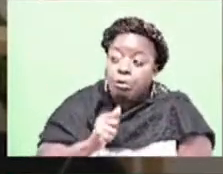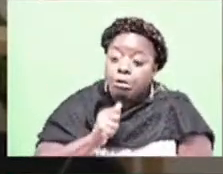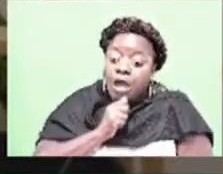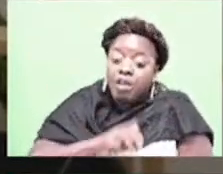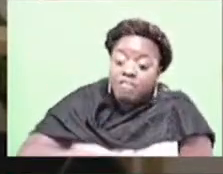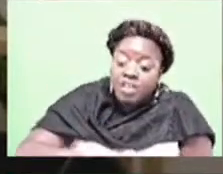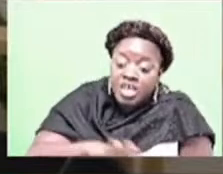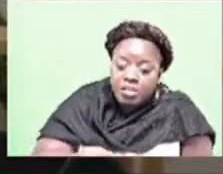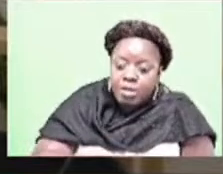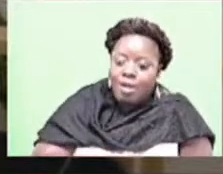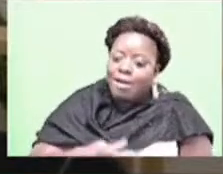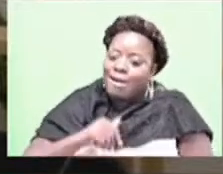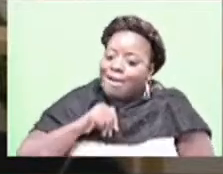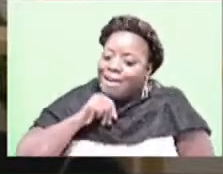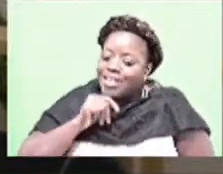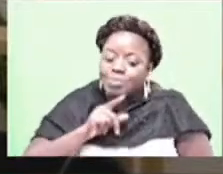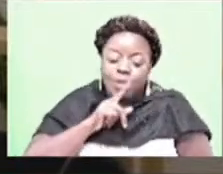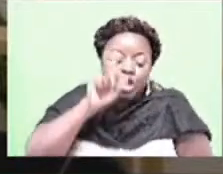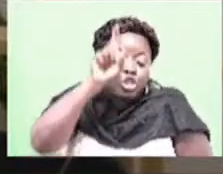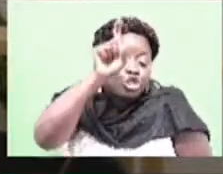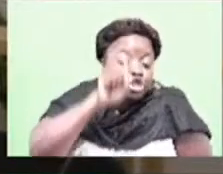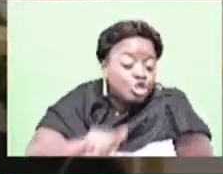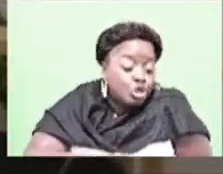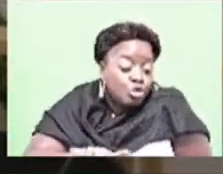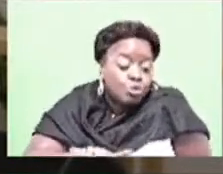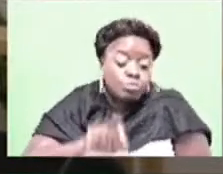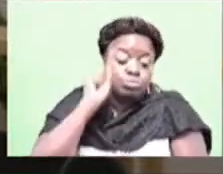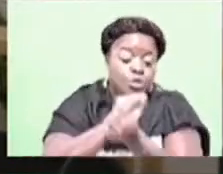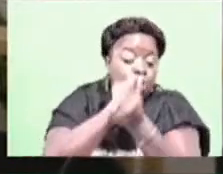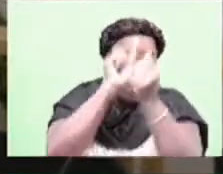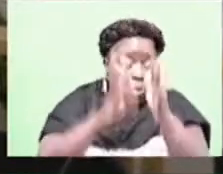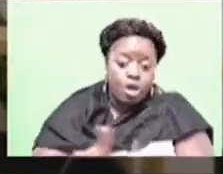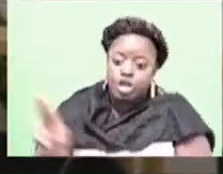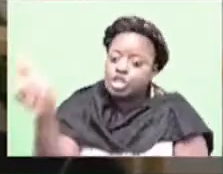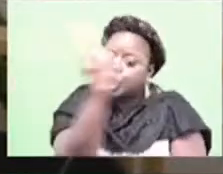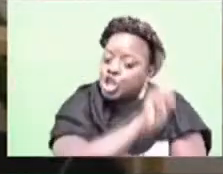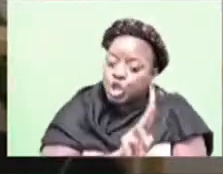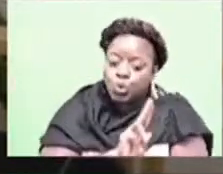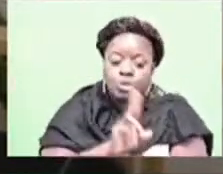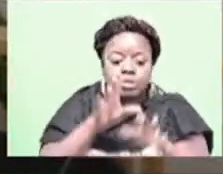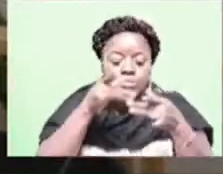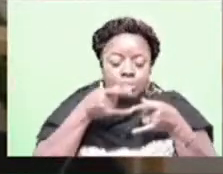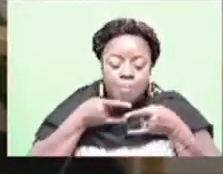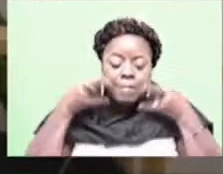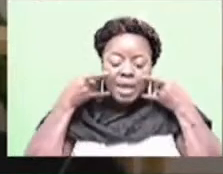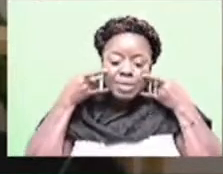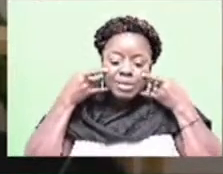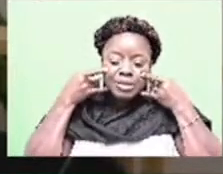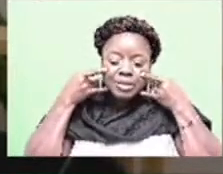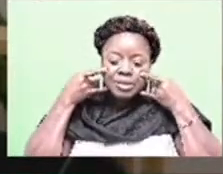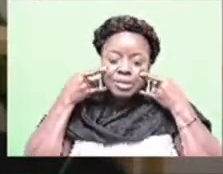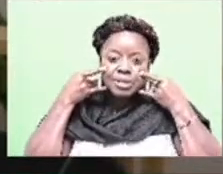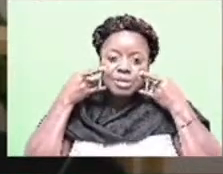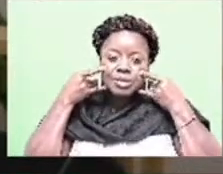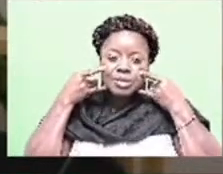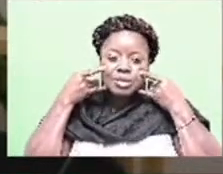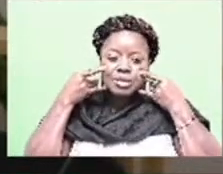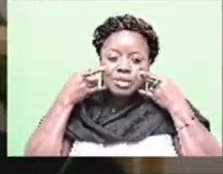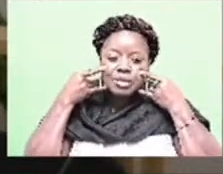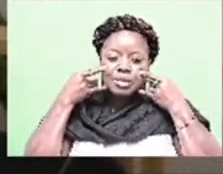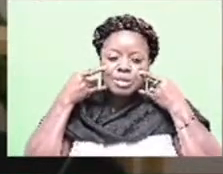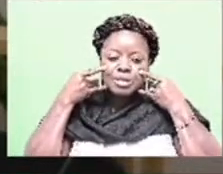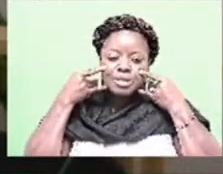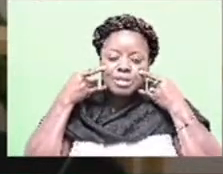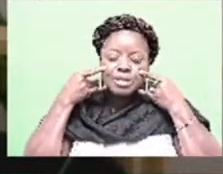discouraging their employees from wearing these face masks because it's not in the definition section